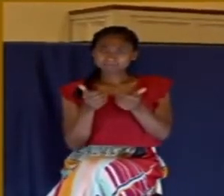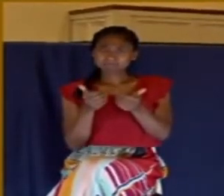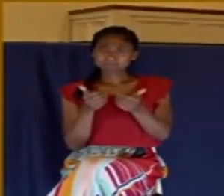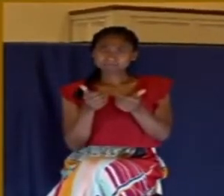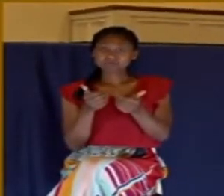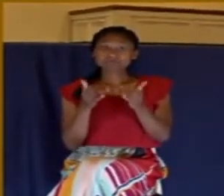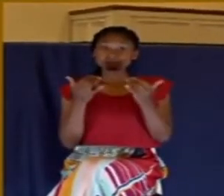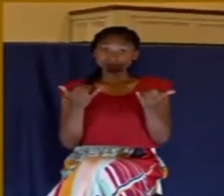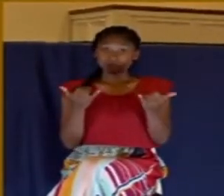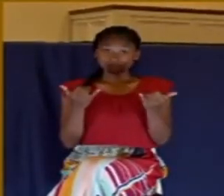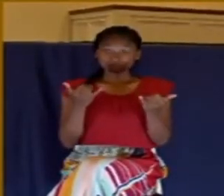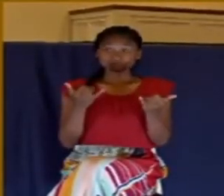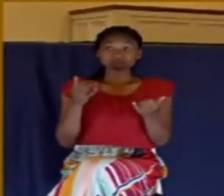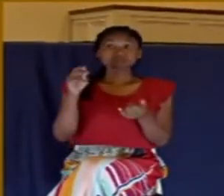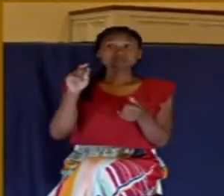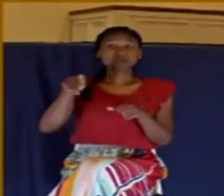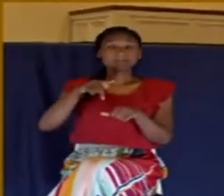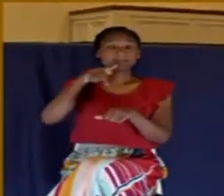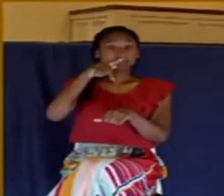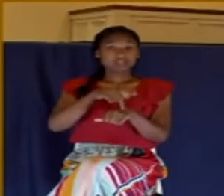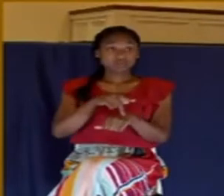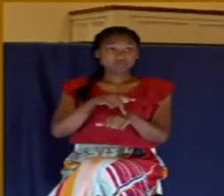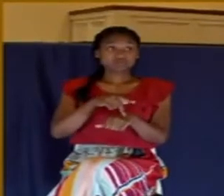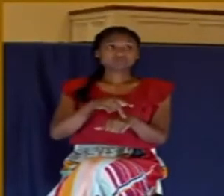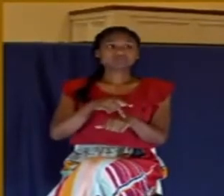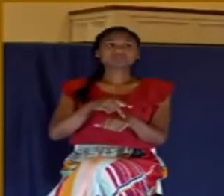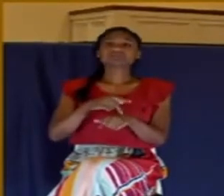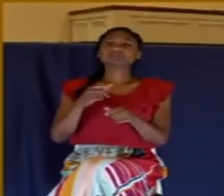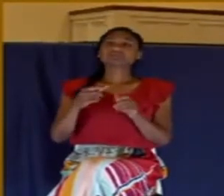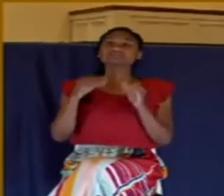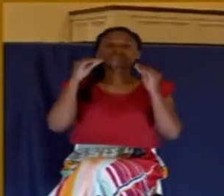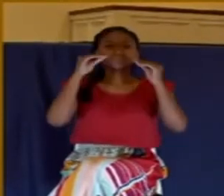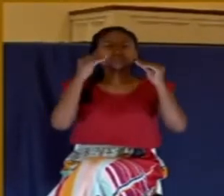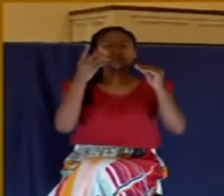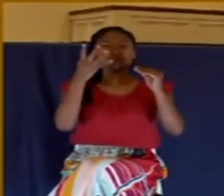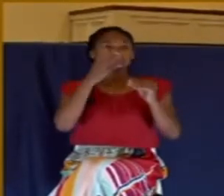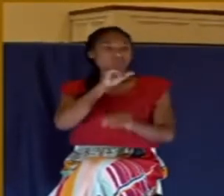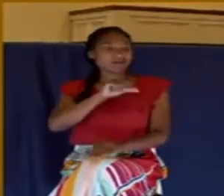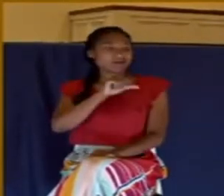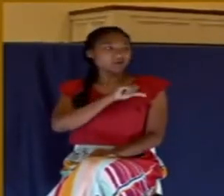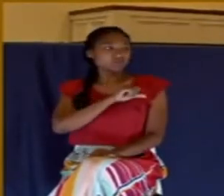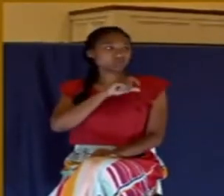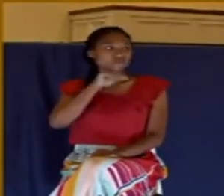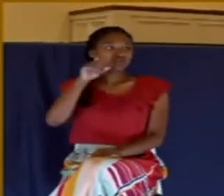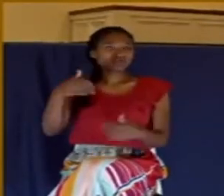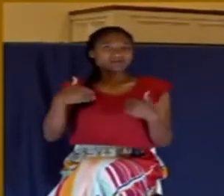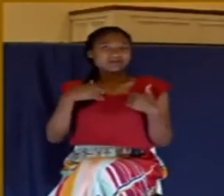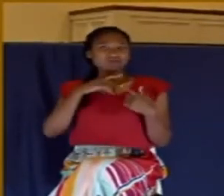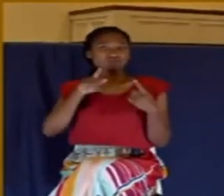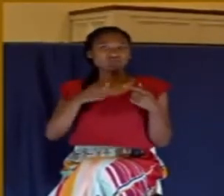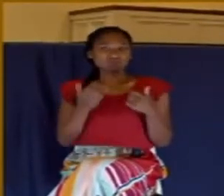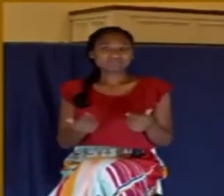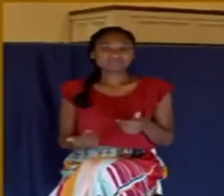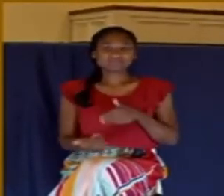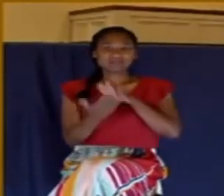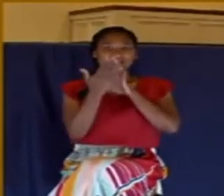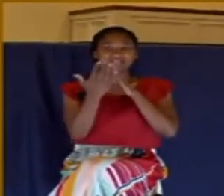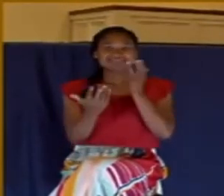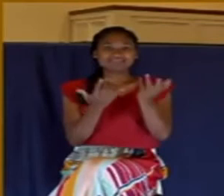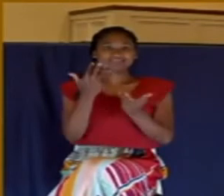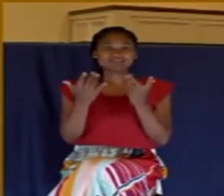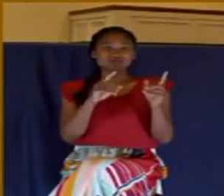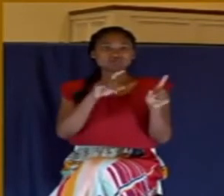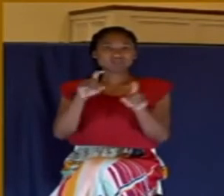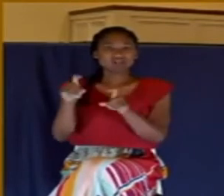that in mind, what Peter does here in this passage, he gives us four attitudes that we are to have when we go through a fiery trial, or we could say